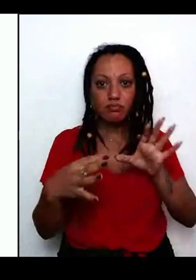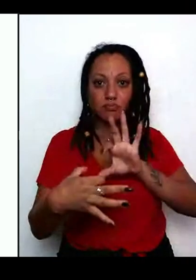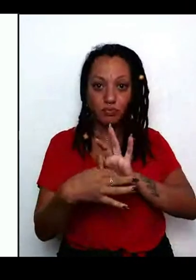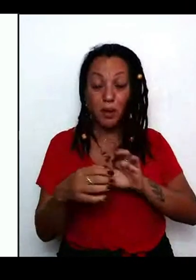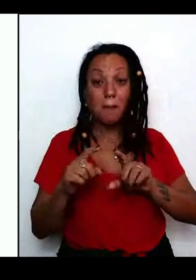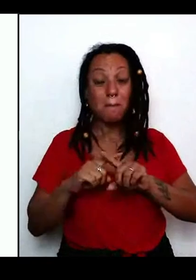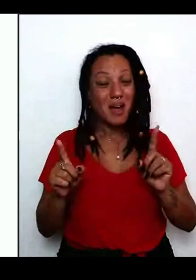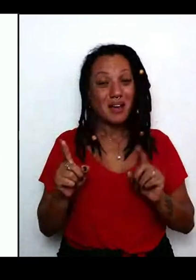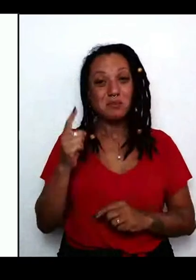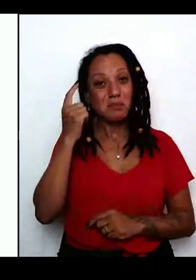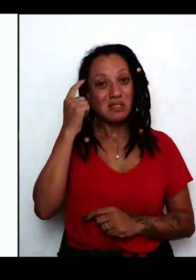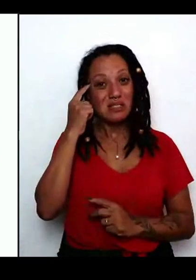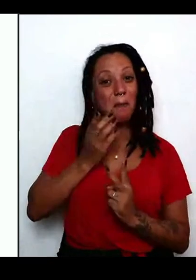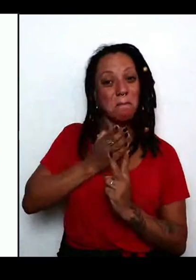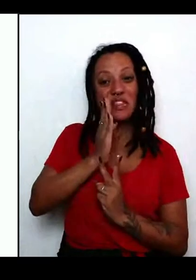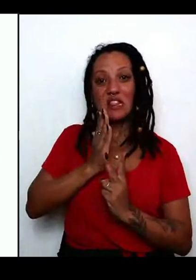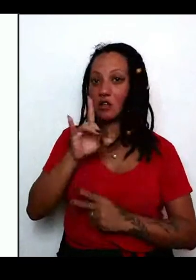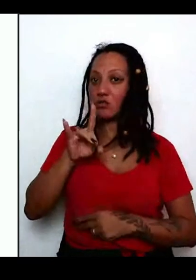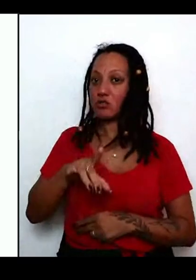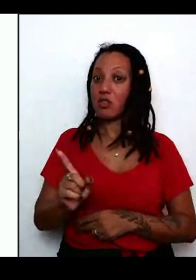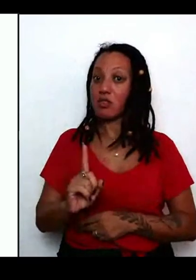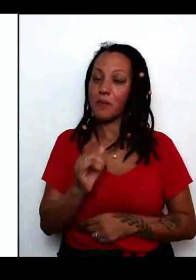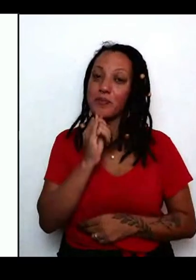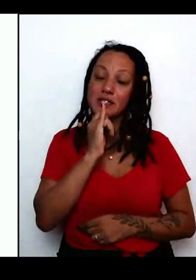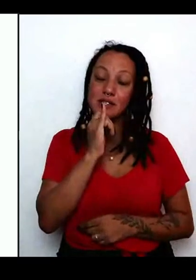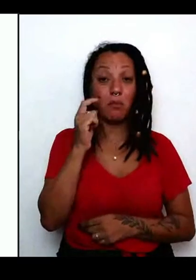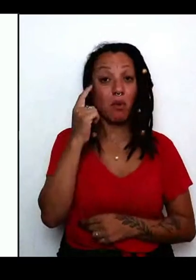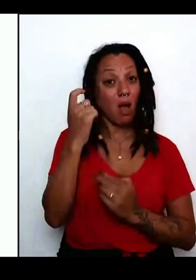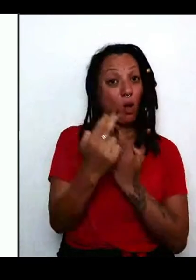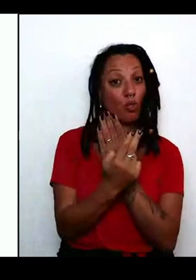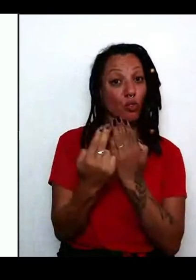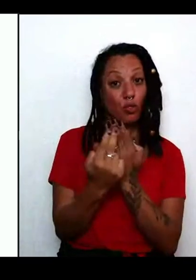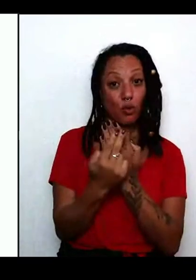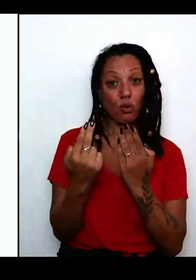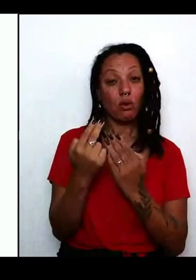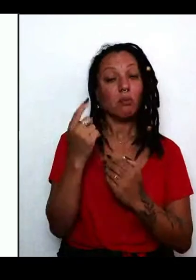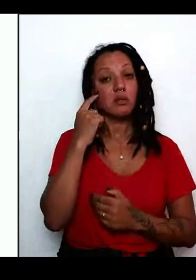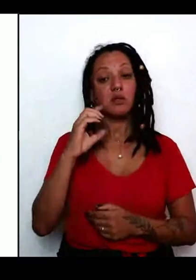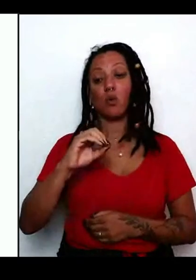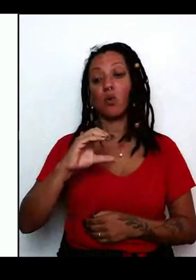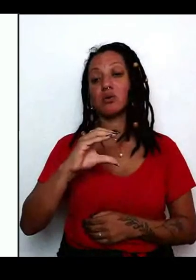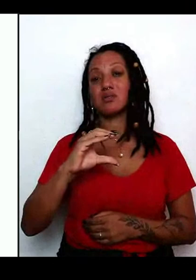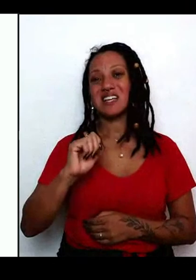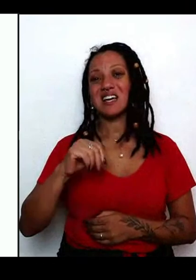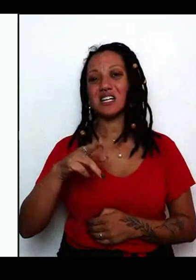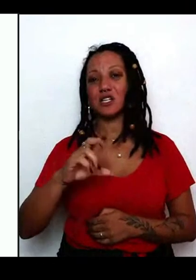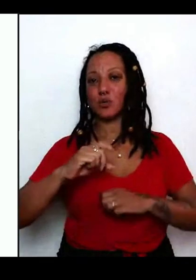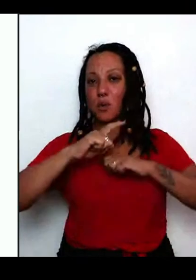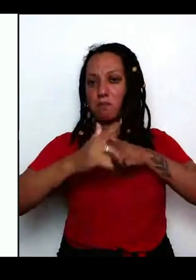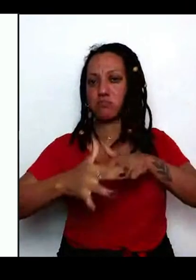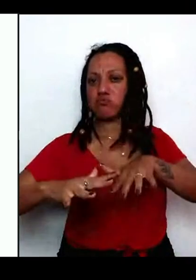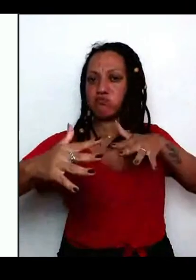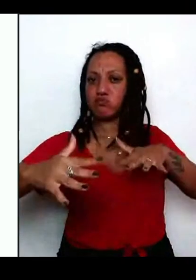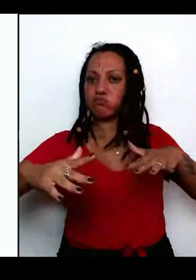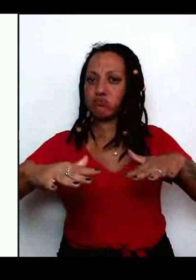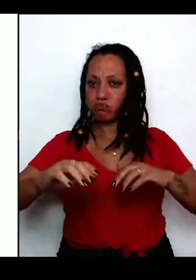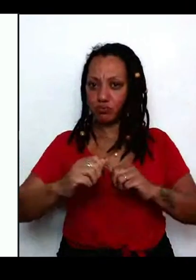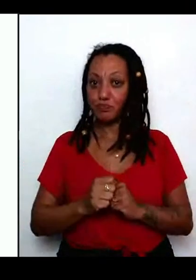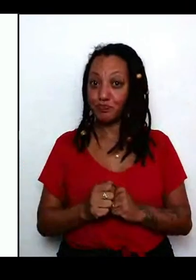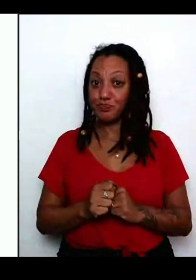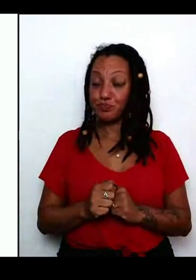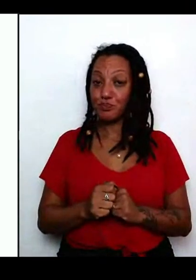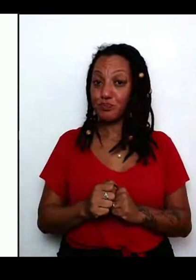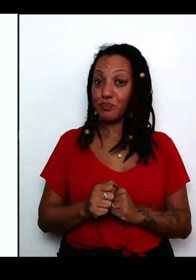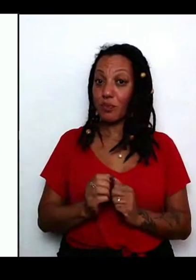while I have the ocean in my skin that does not make it mine nor does it make it less itself some of its particles enter my body